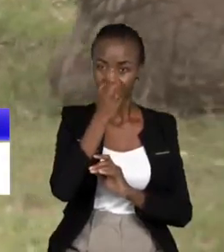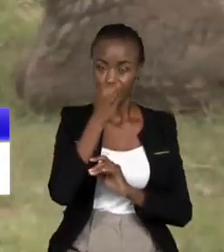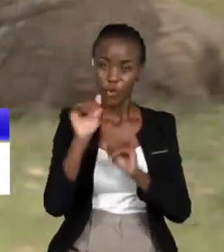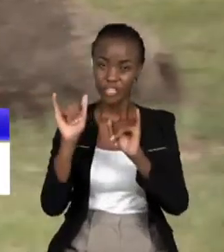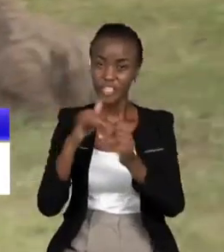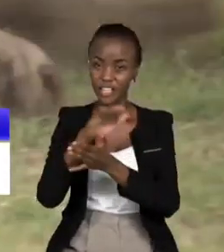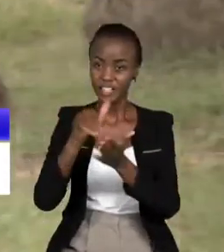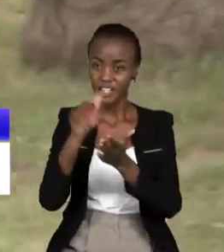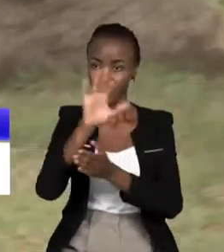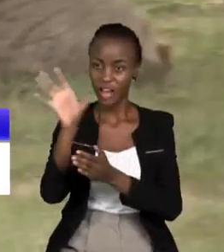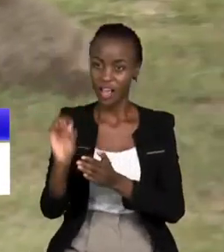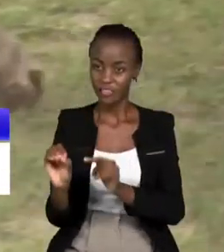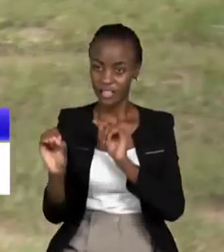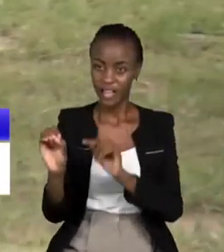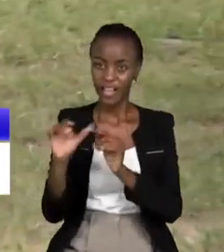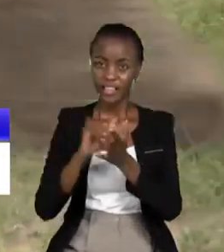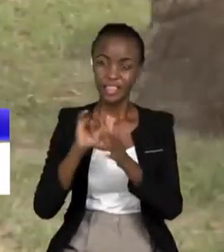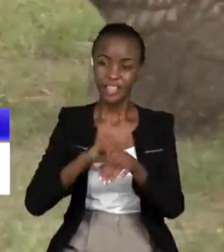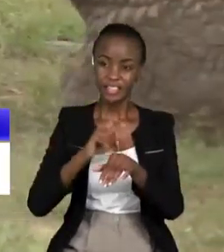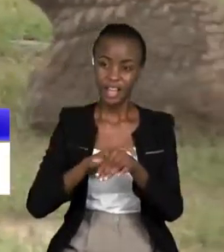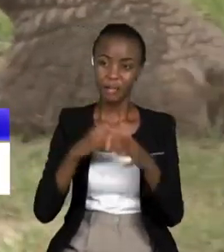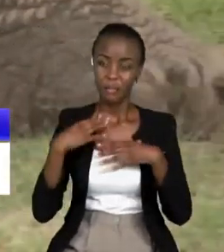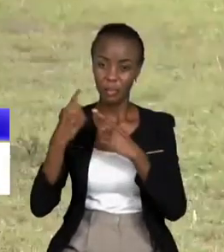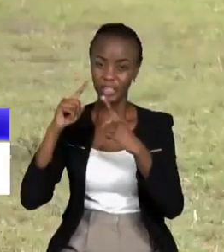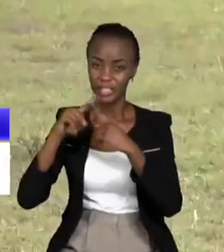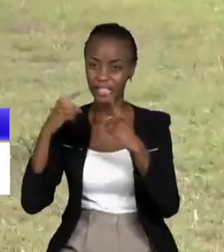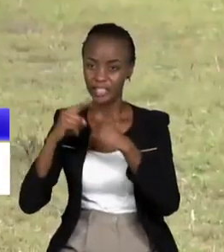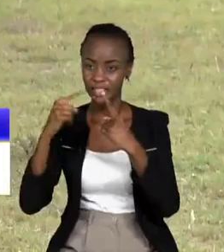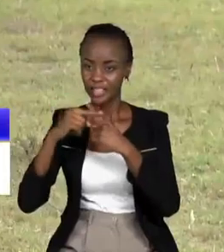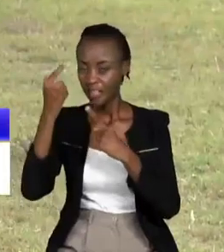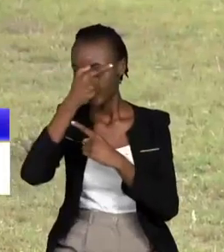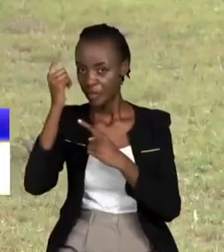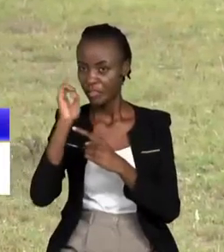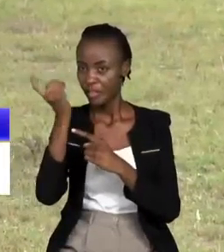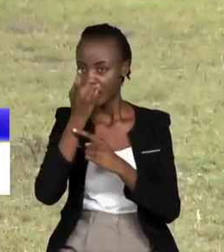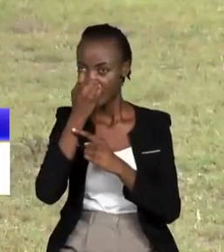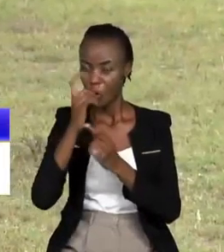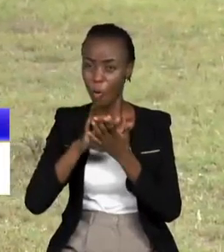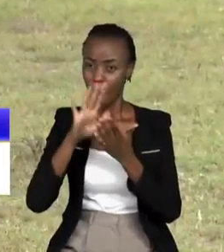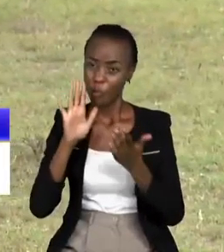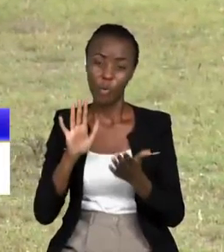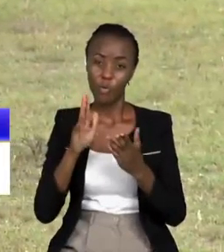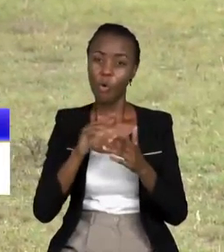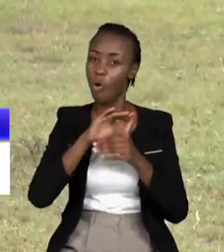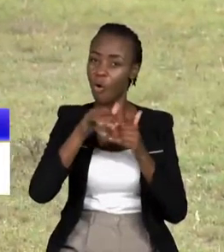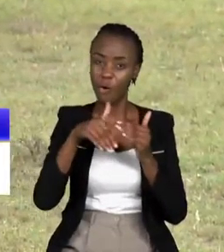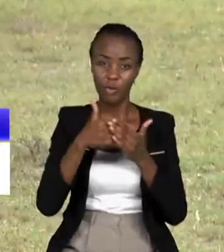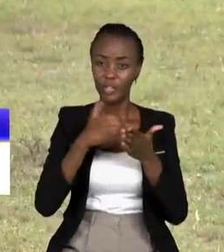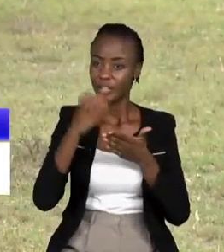but the staggering rates of illegal hunting for their horns have already led to animals' almost certain extinction in the